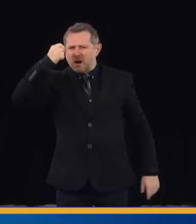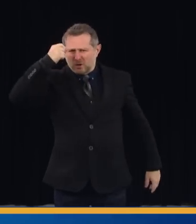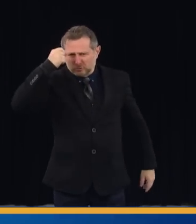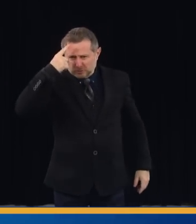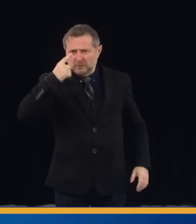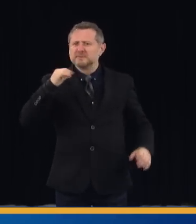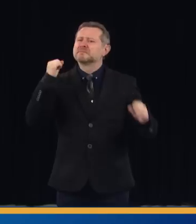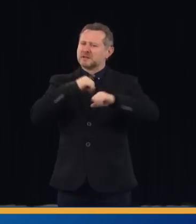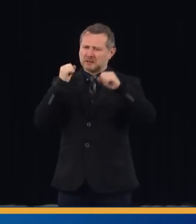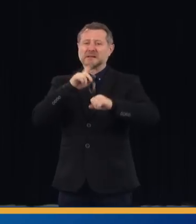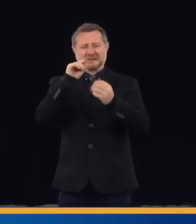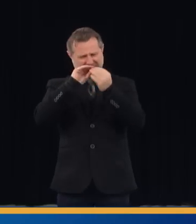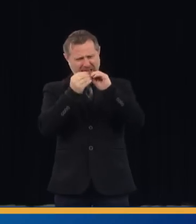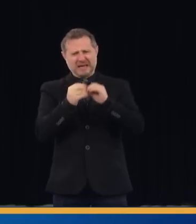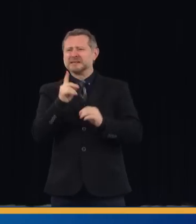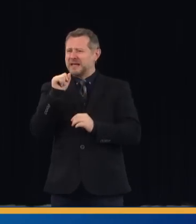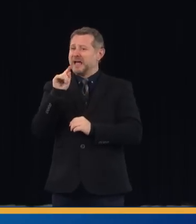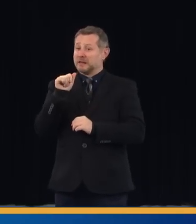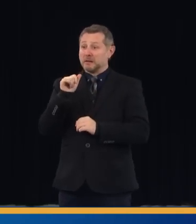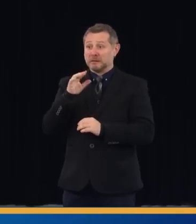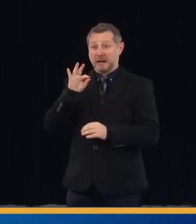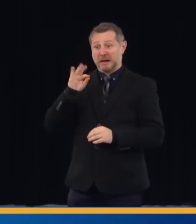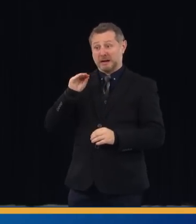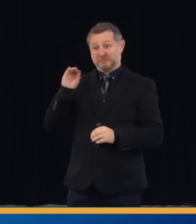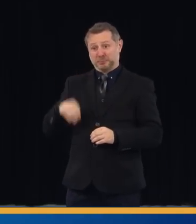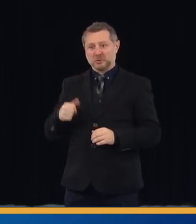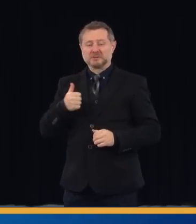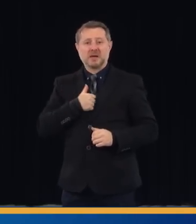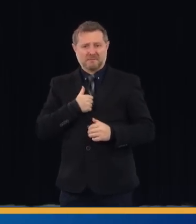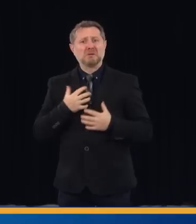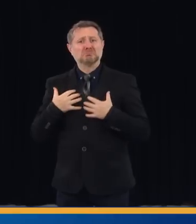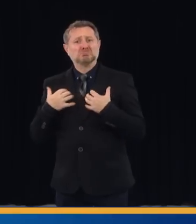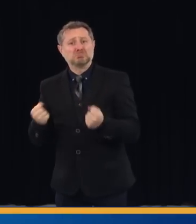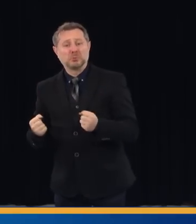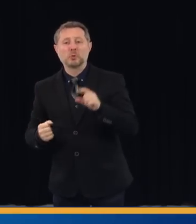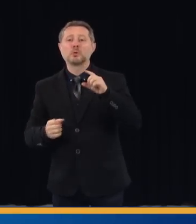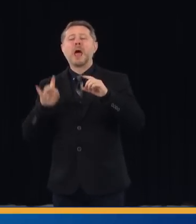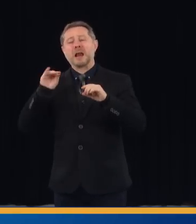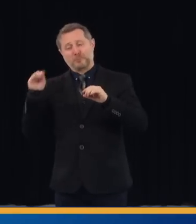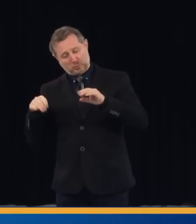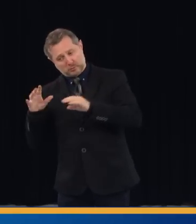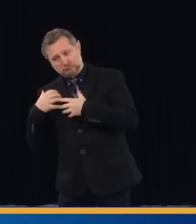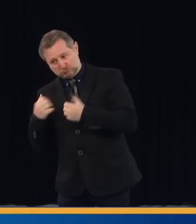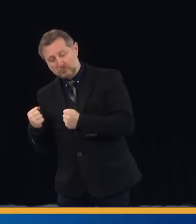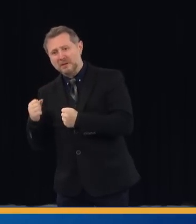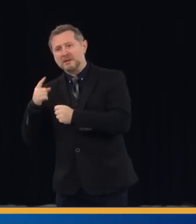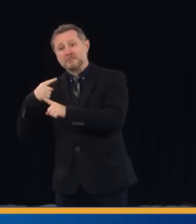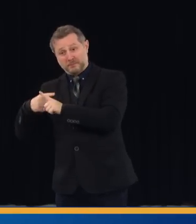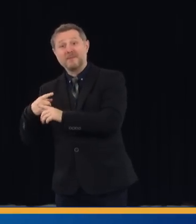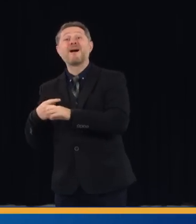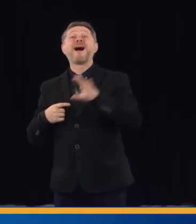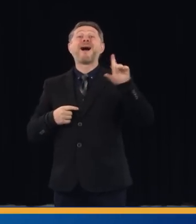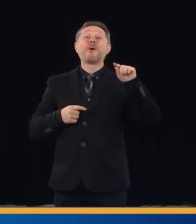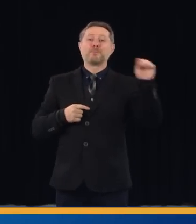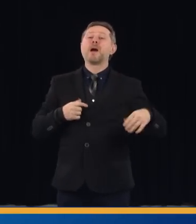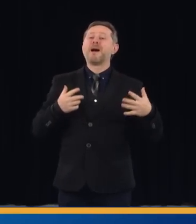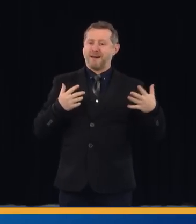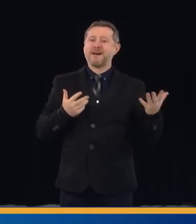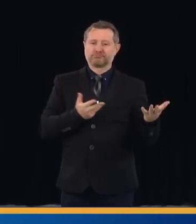understand 80% self-resolve, 20% go in the hospitals. Christopher is not in the